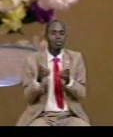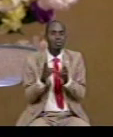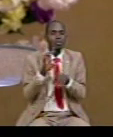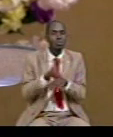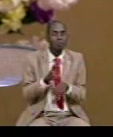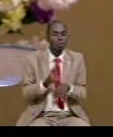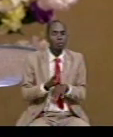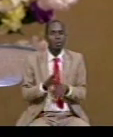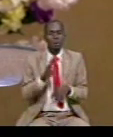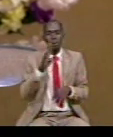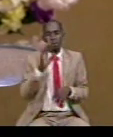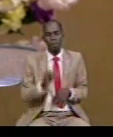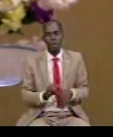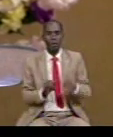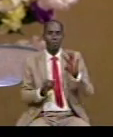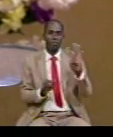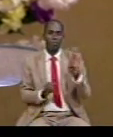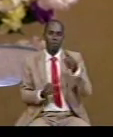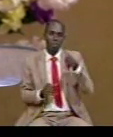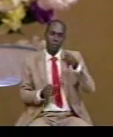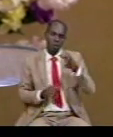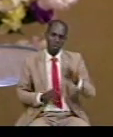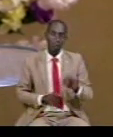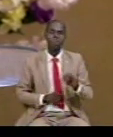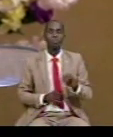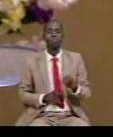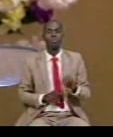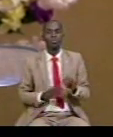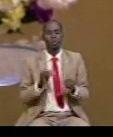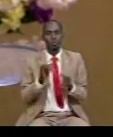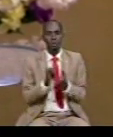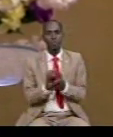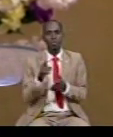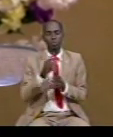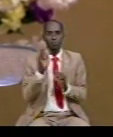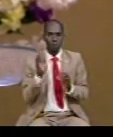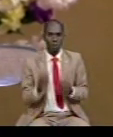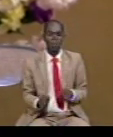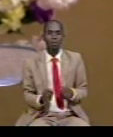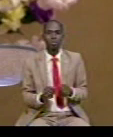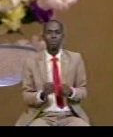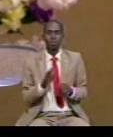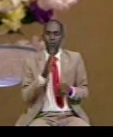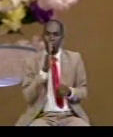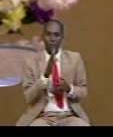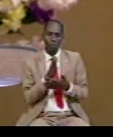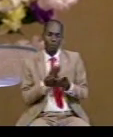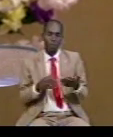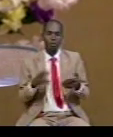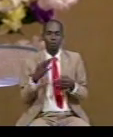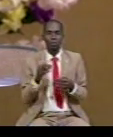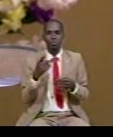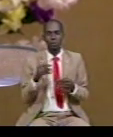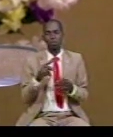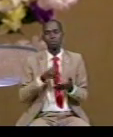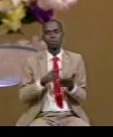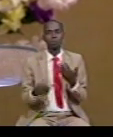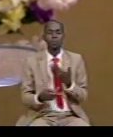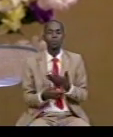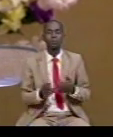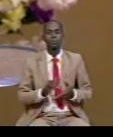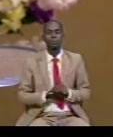should also be carried out in our nations, our states, and regions.